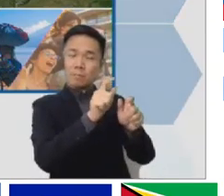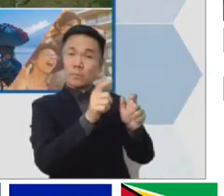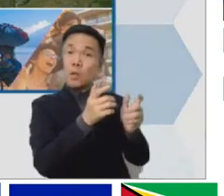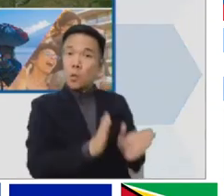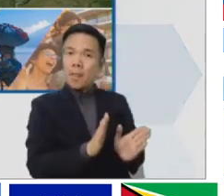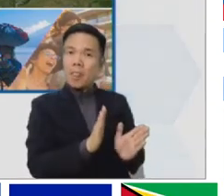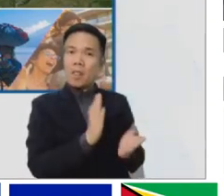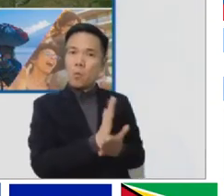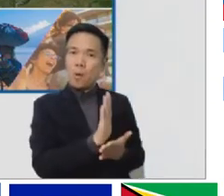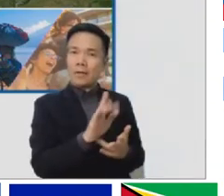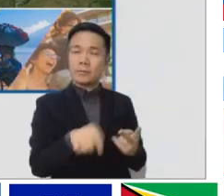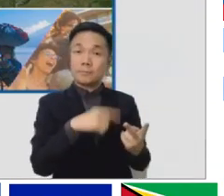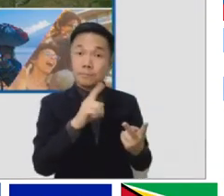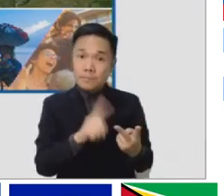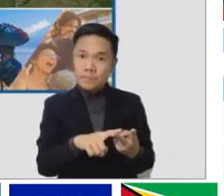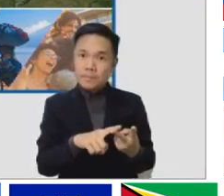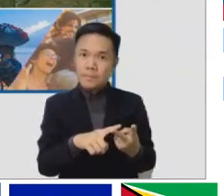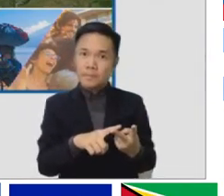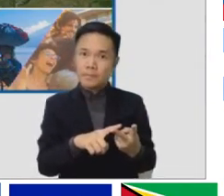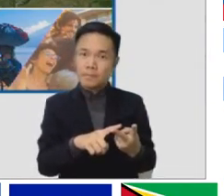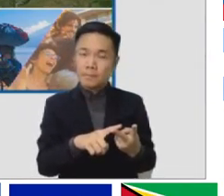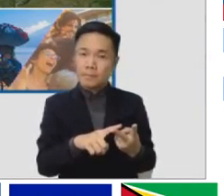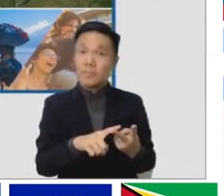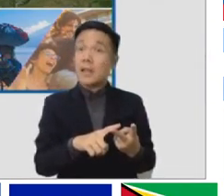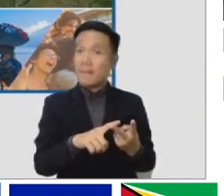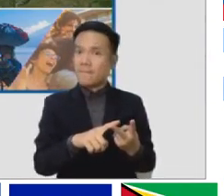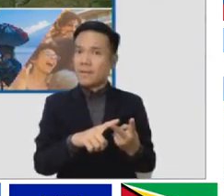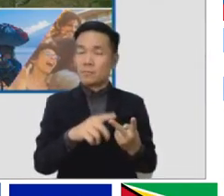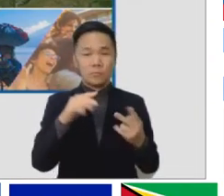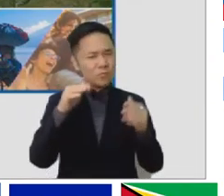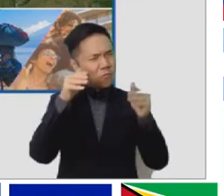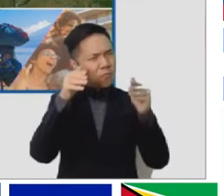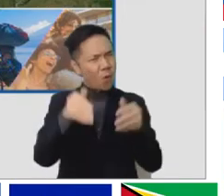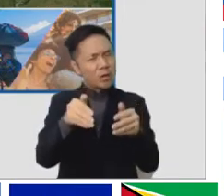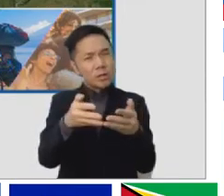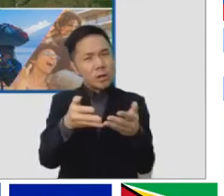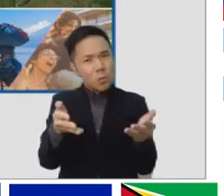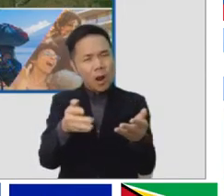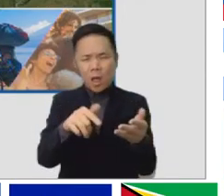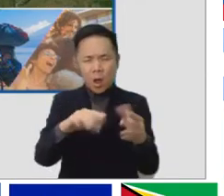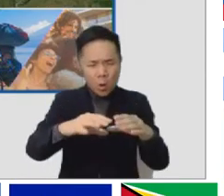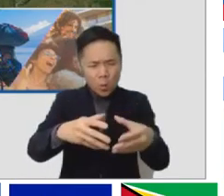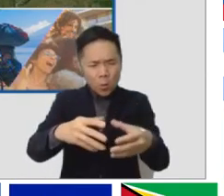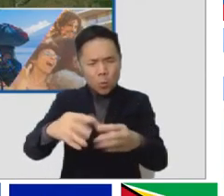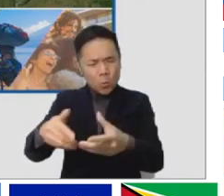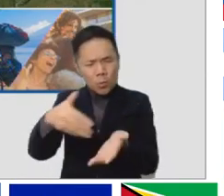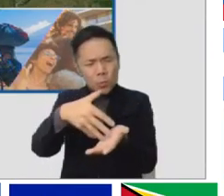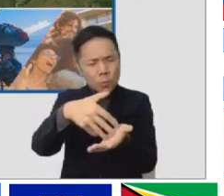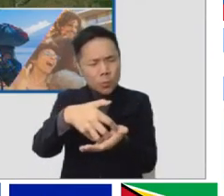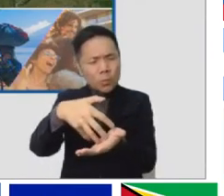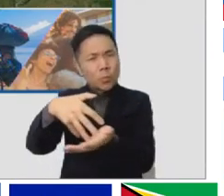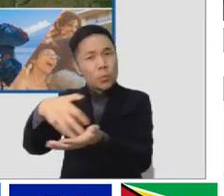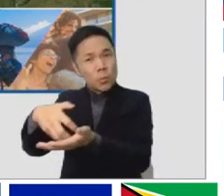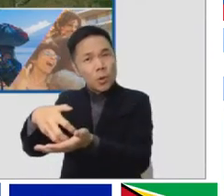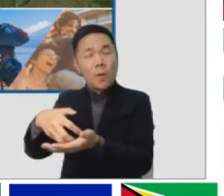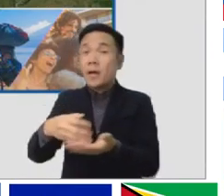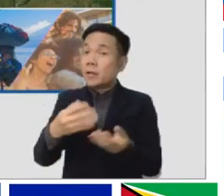with particular emphasis on all vulnerable communities, the social, financial